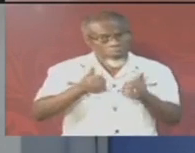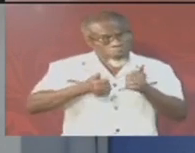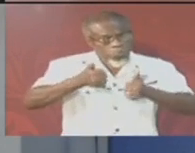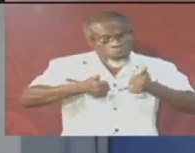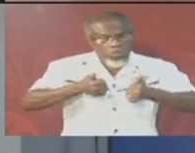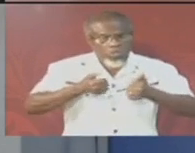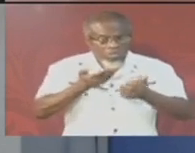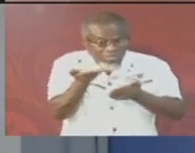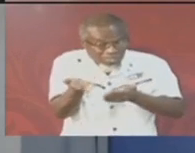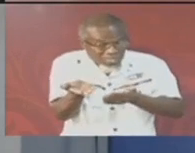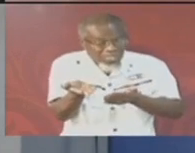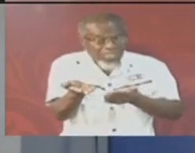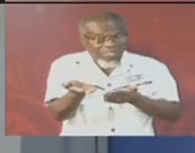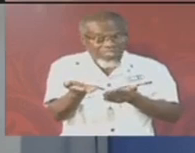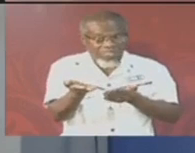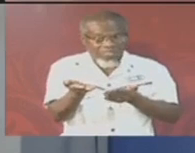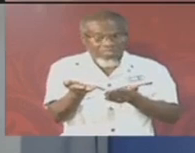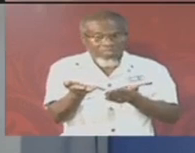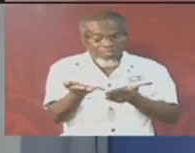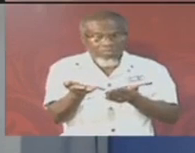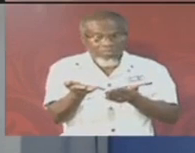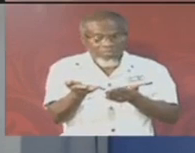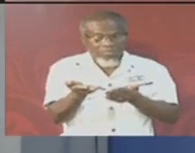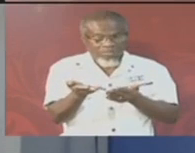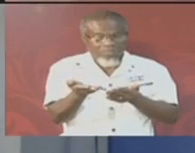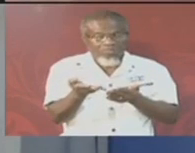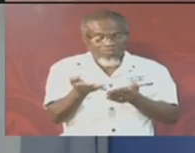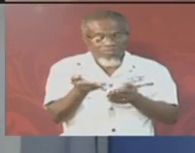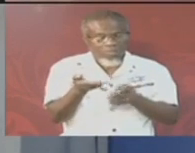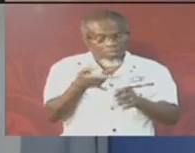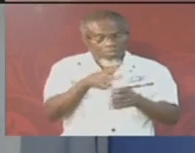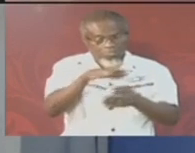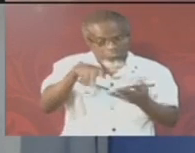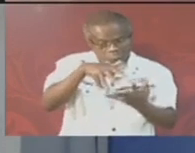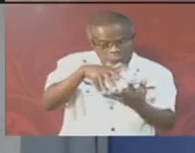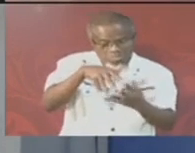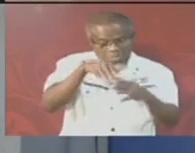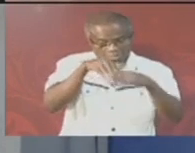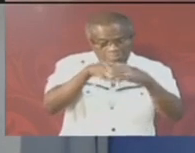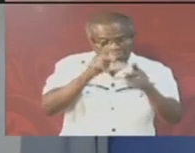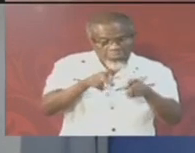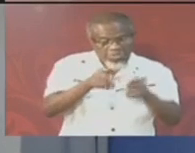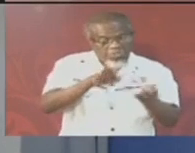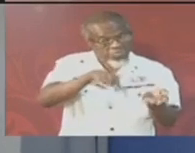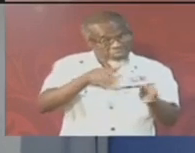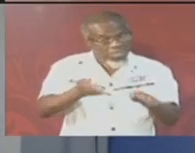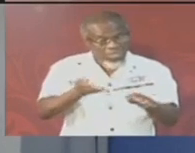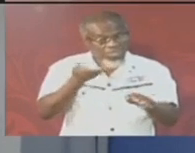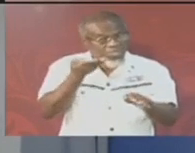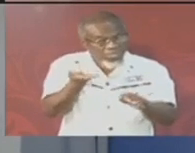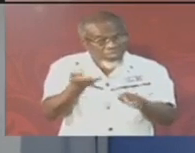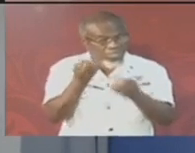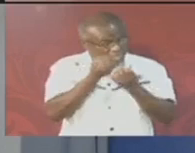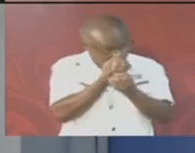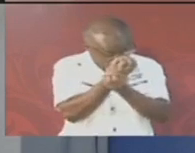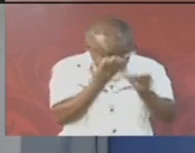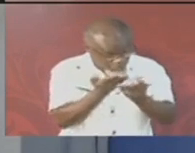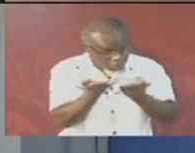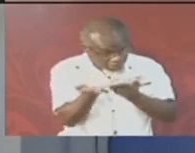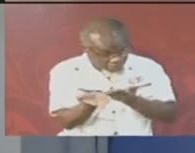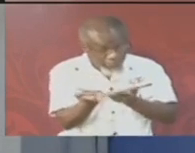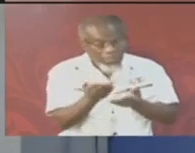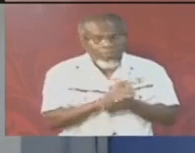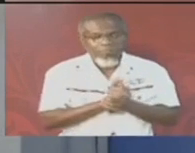have been represented among the fatalities. That data will be updated as we've had additional deaths since the last time that